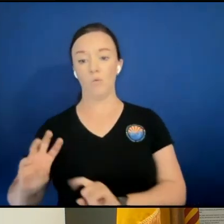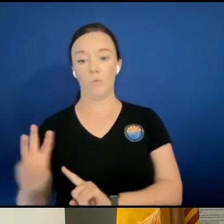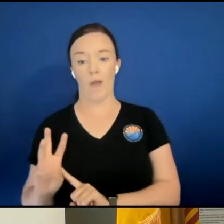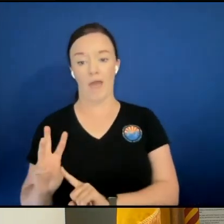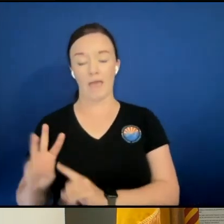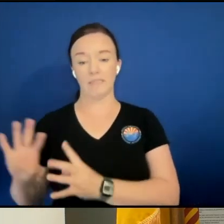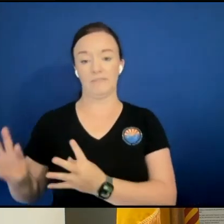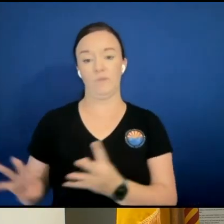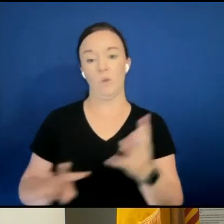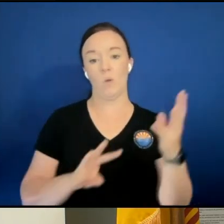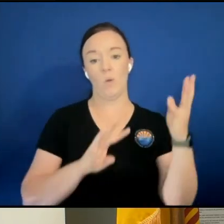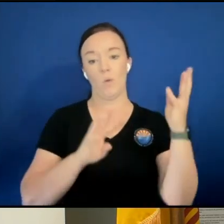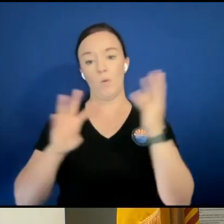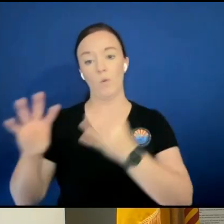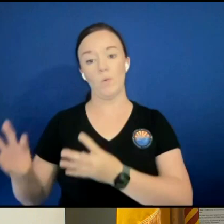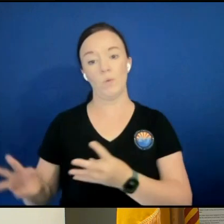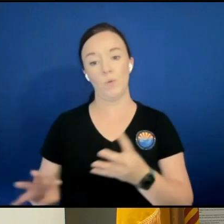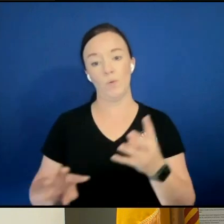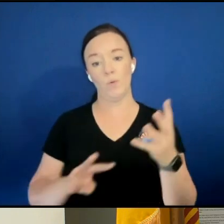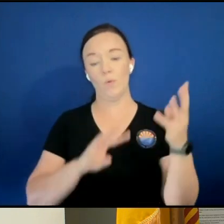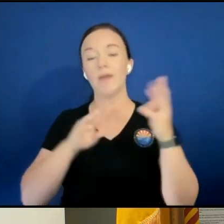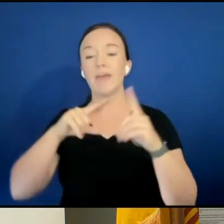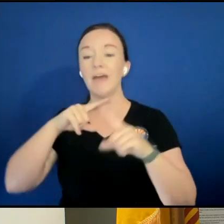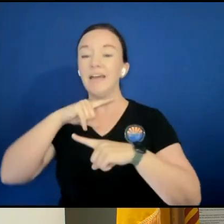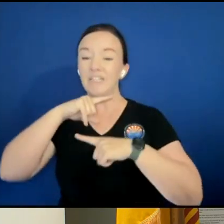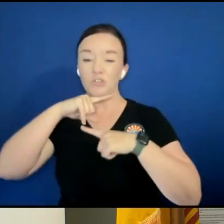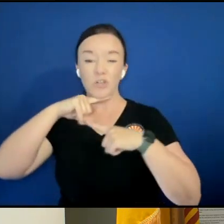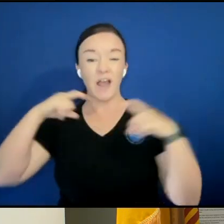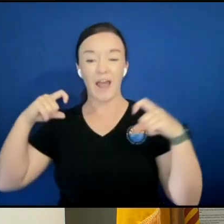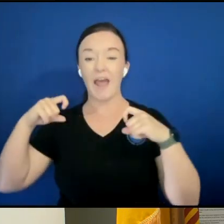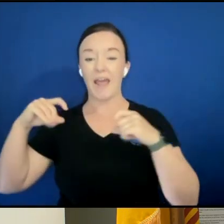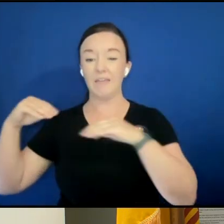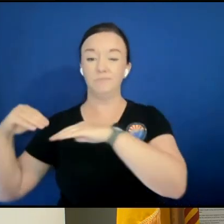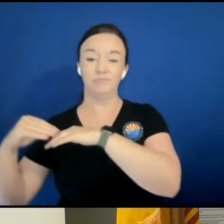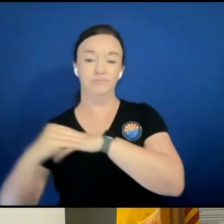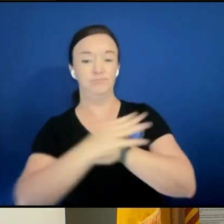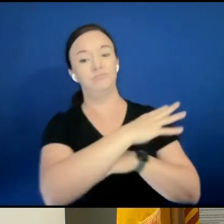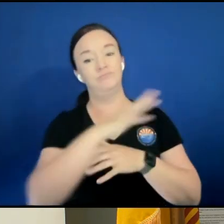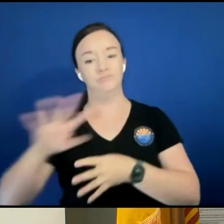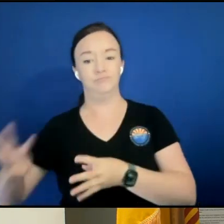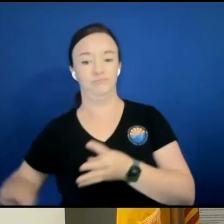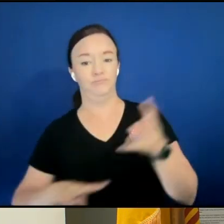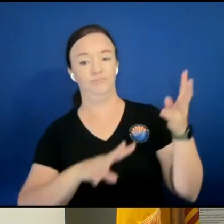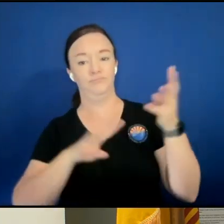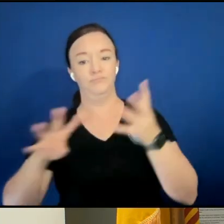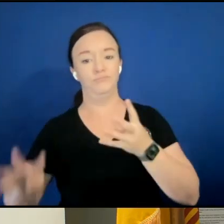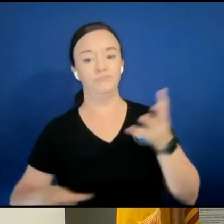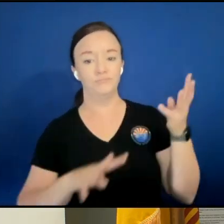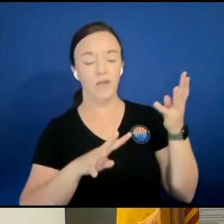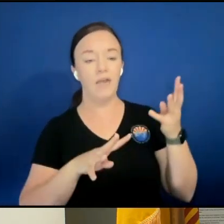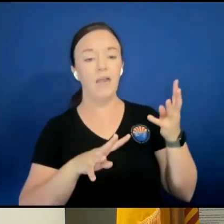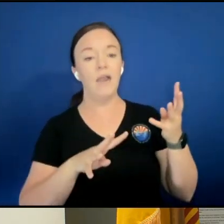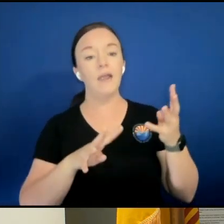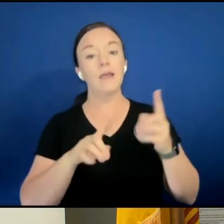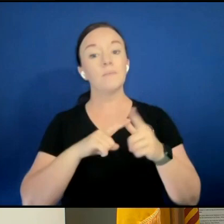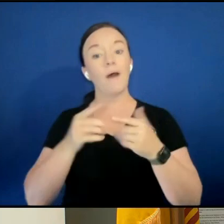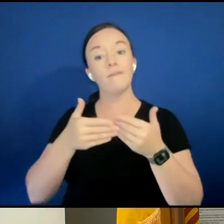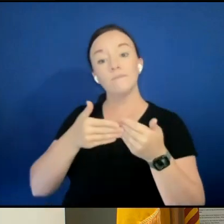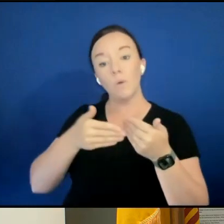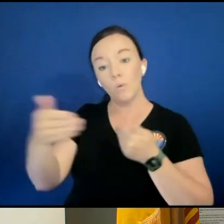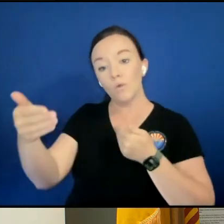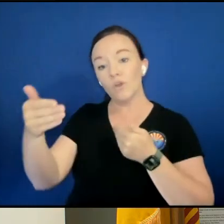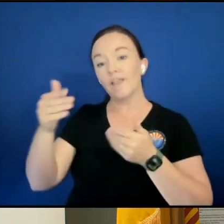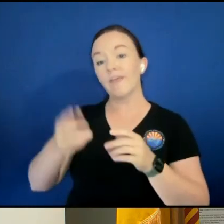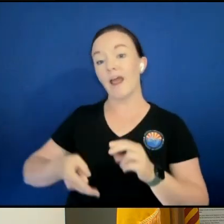bringing in really dry air from the rest of the southwest United States. Now as we head forward, we have this area of high pressure developing to